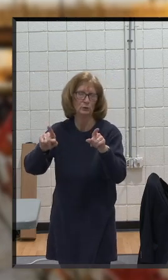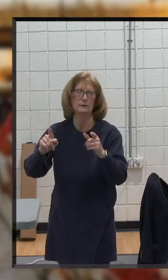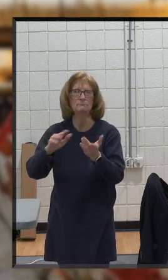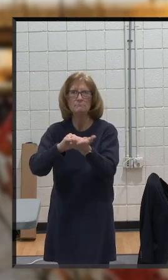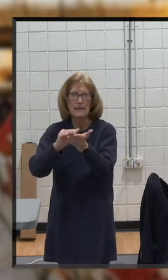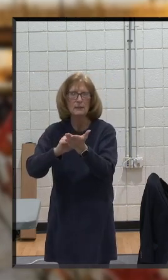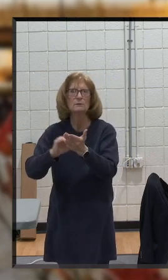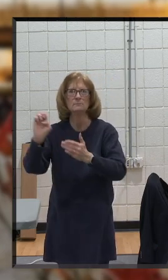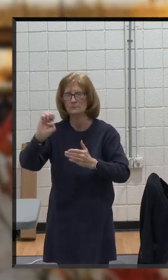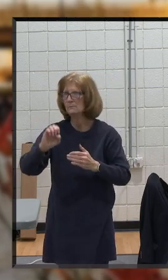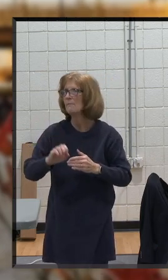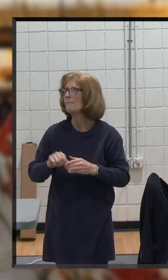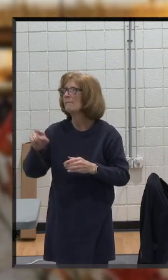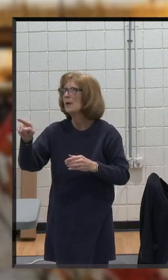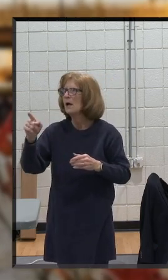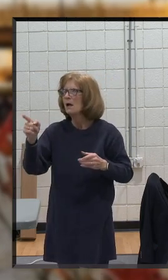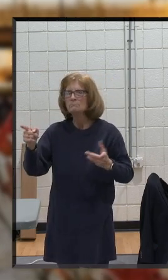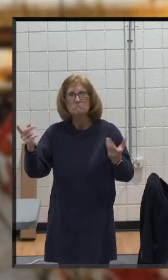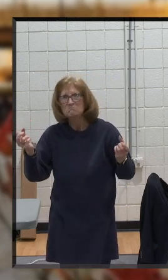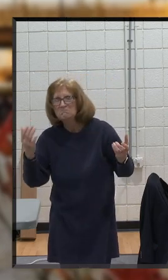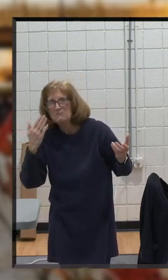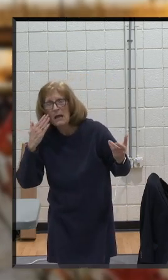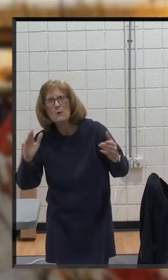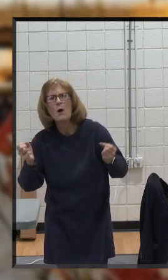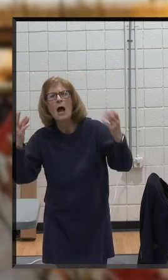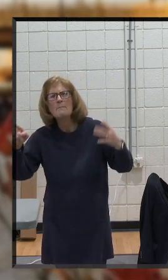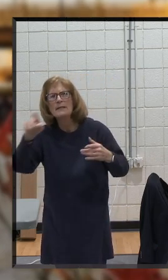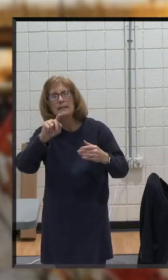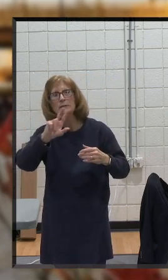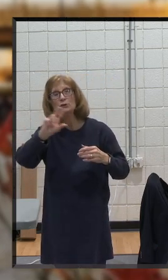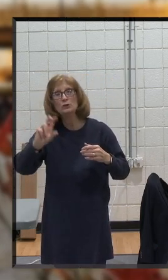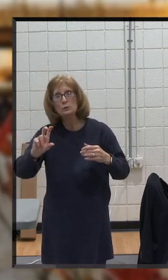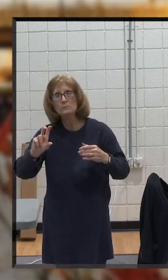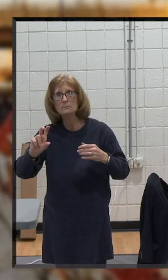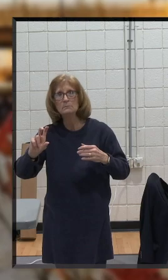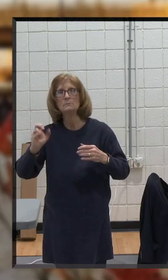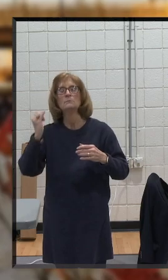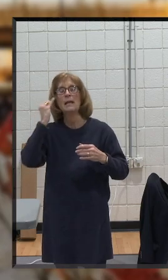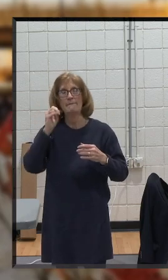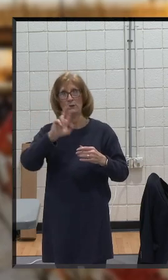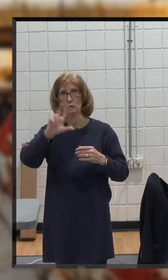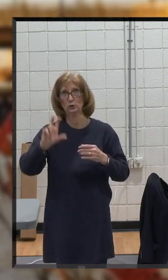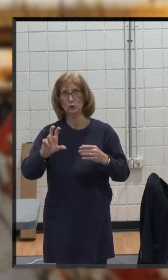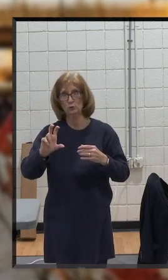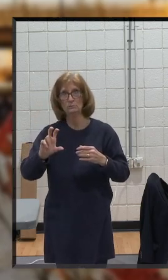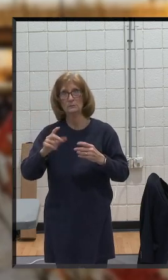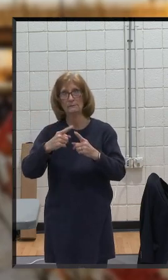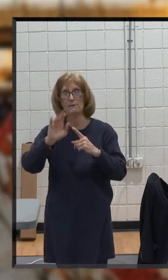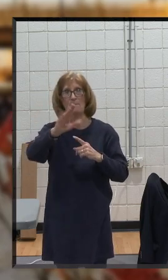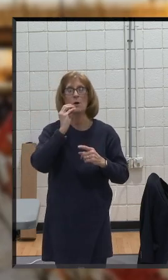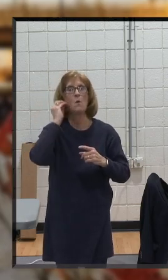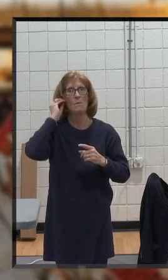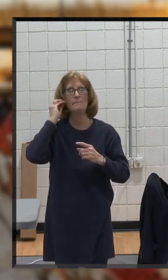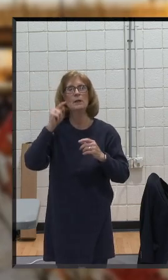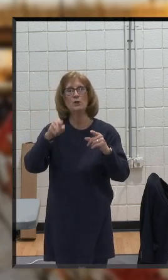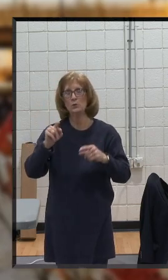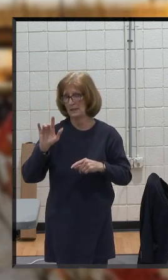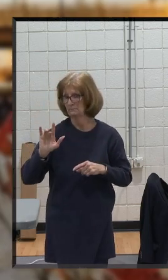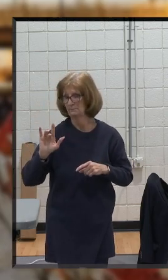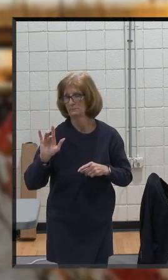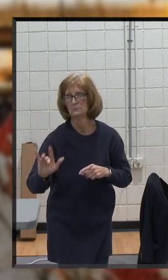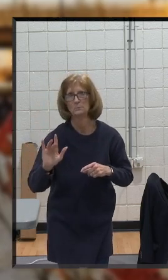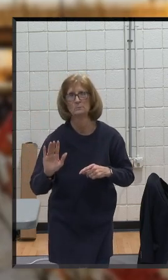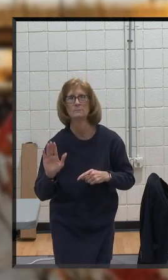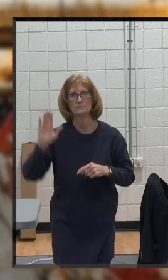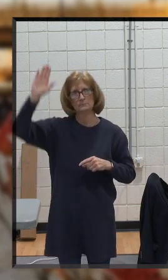For folks on Zoom, I don't know how many we have, but if you could remain muted, raise your hand to ask a question, or if you